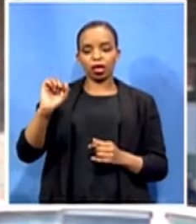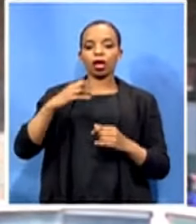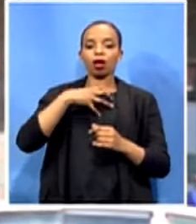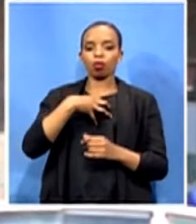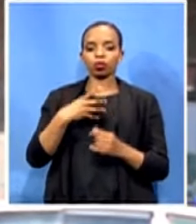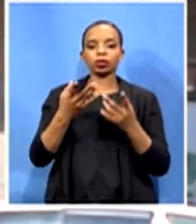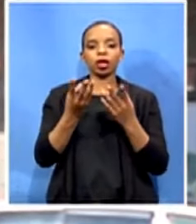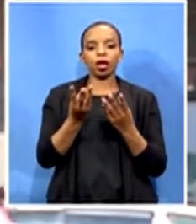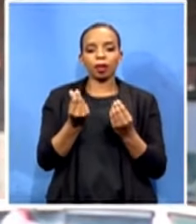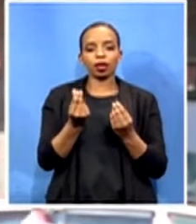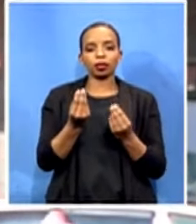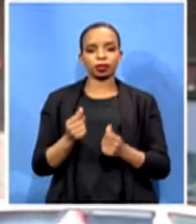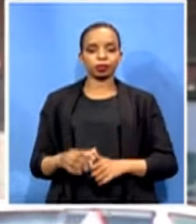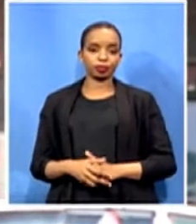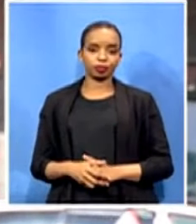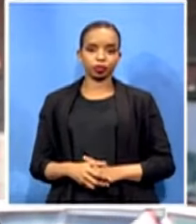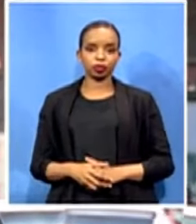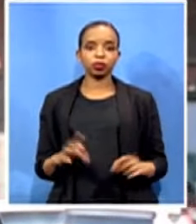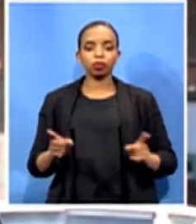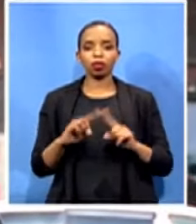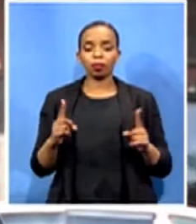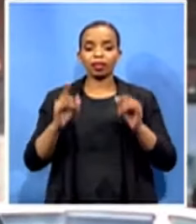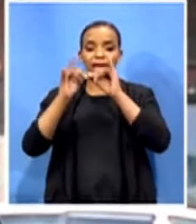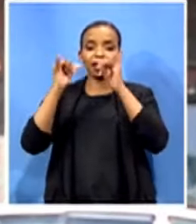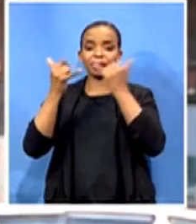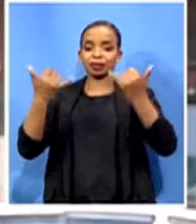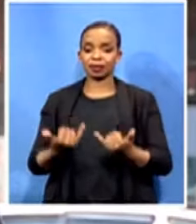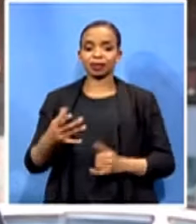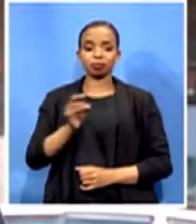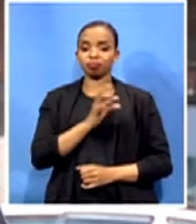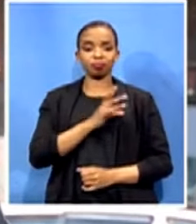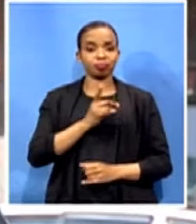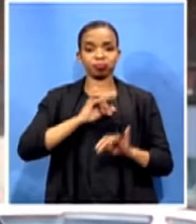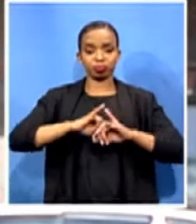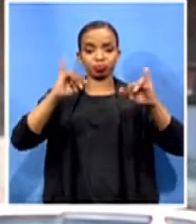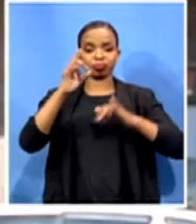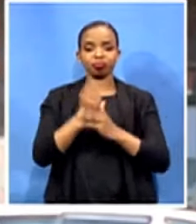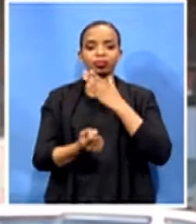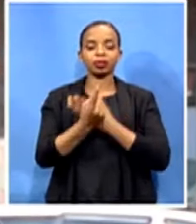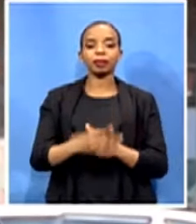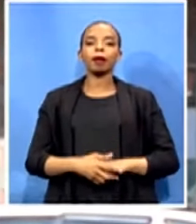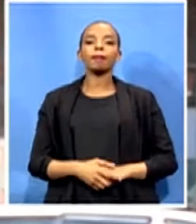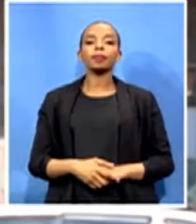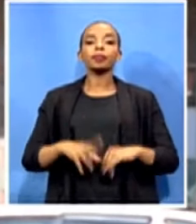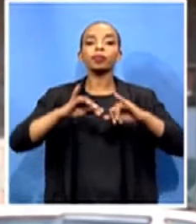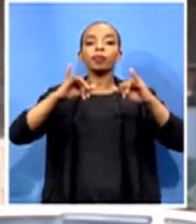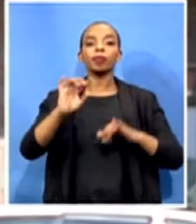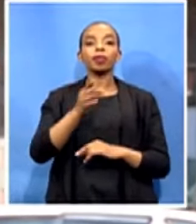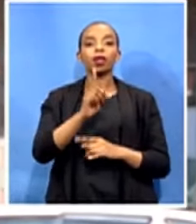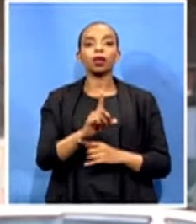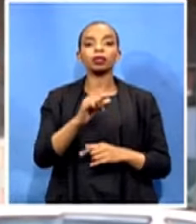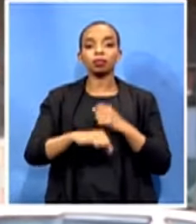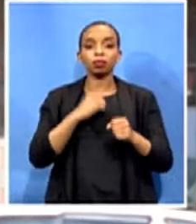fearing for the West, and the West is the adoption of the US dollar. I think we are not ready for it. It's certainly going to impact quite very